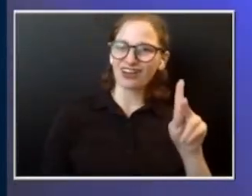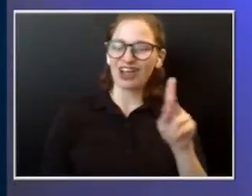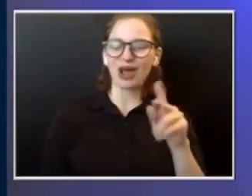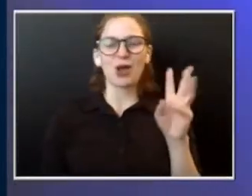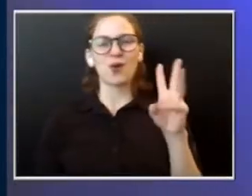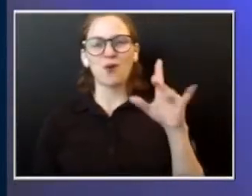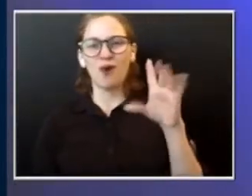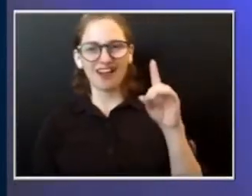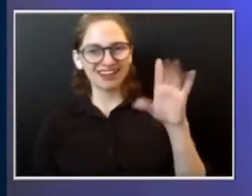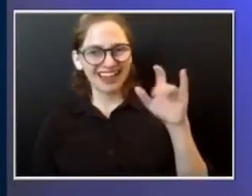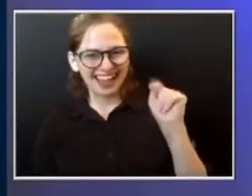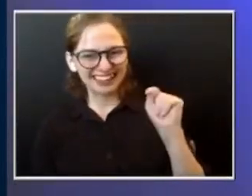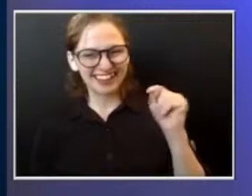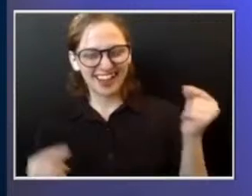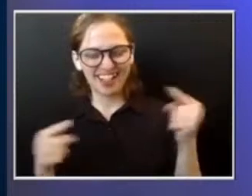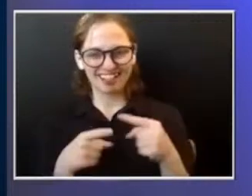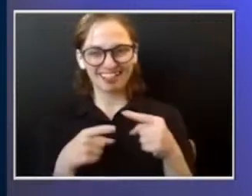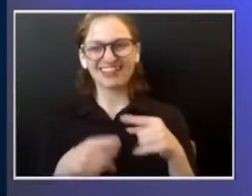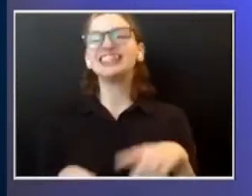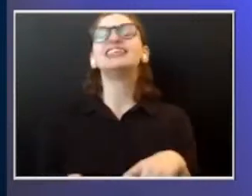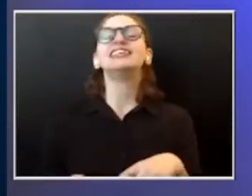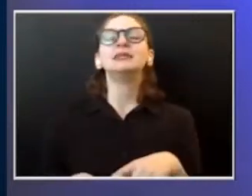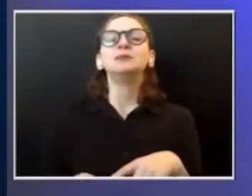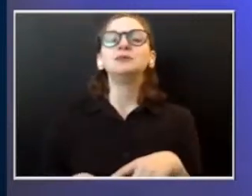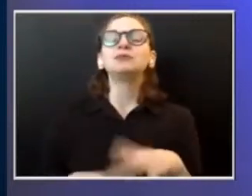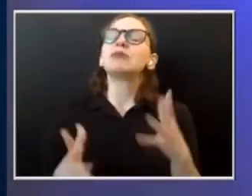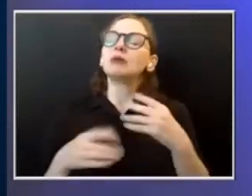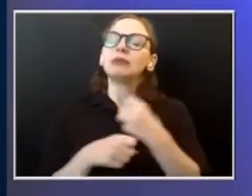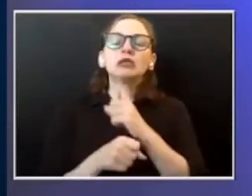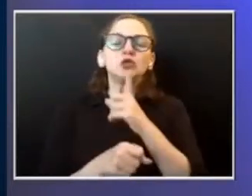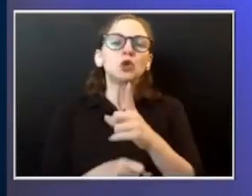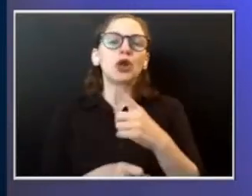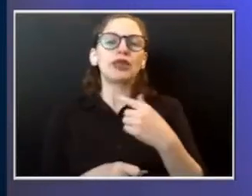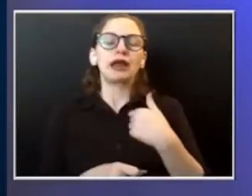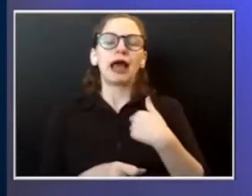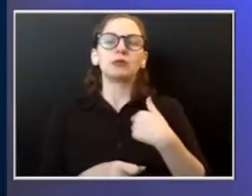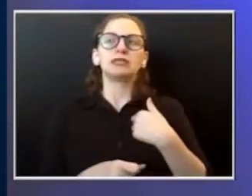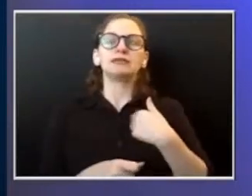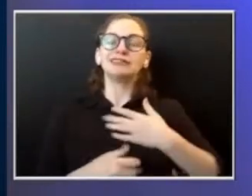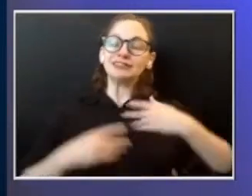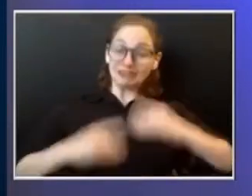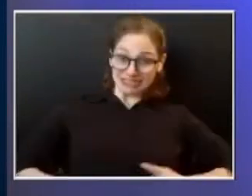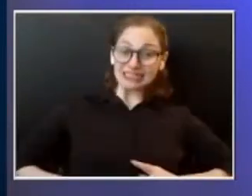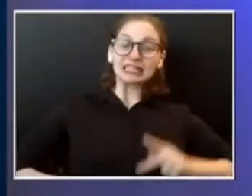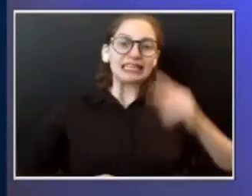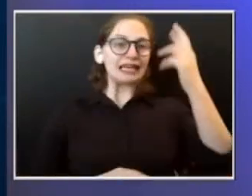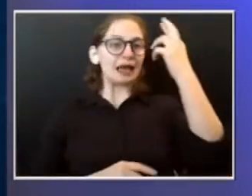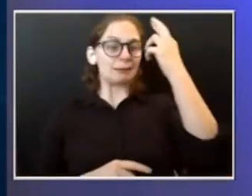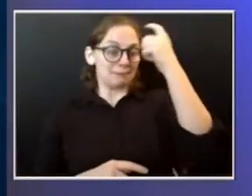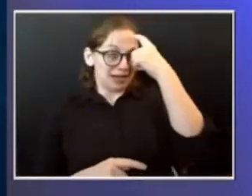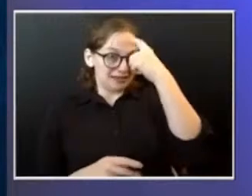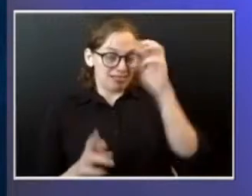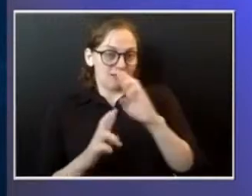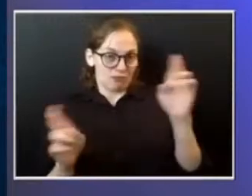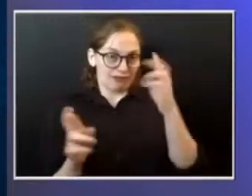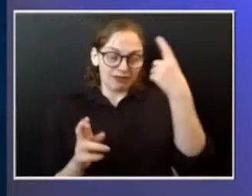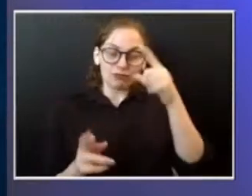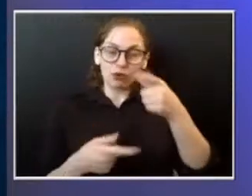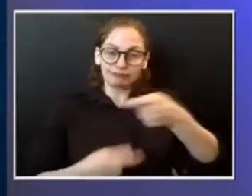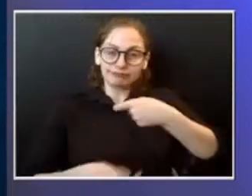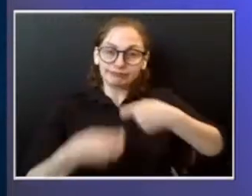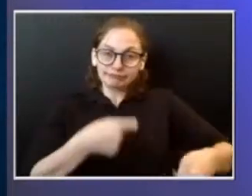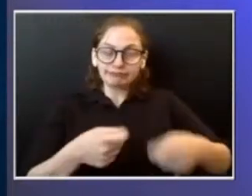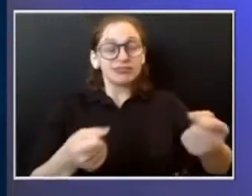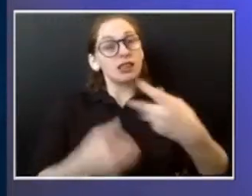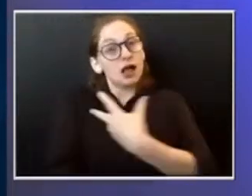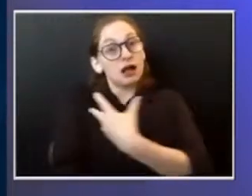was in a good place to do it physically and mentally. A lot of blood work and just